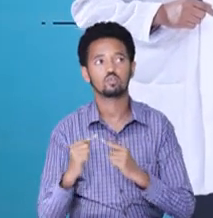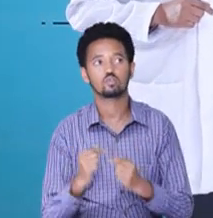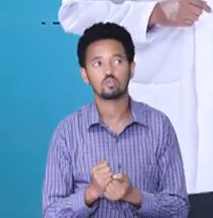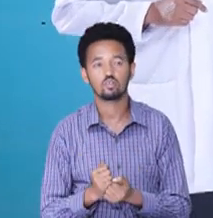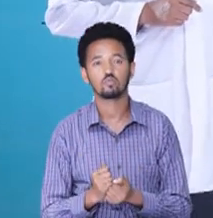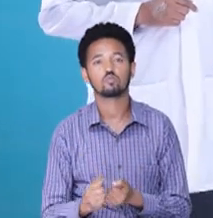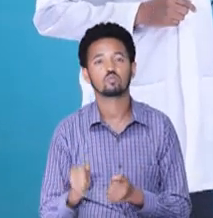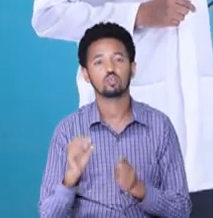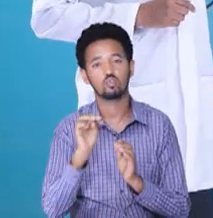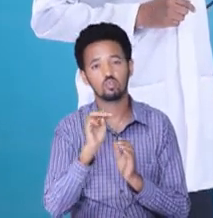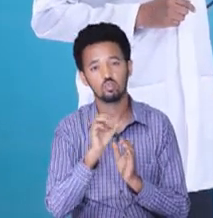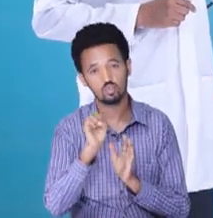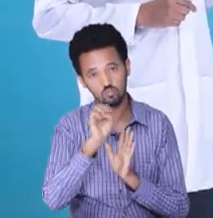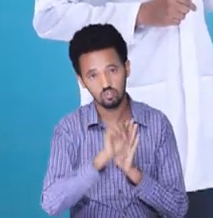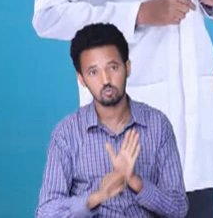in September